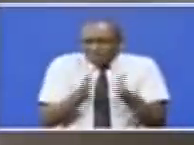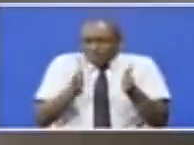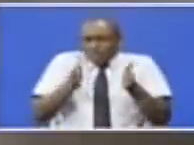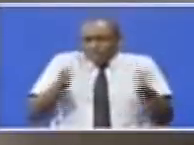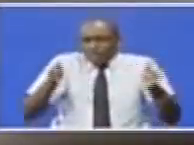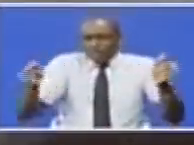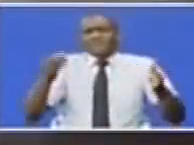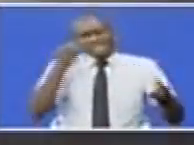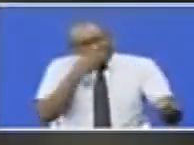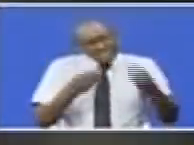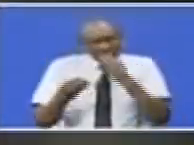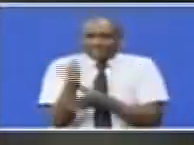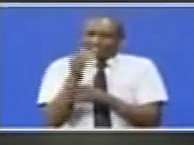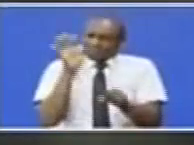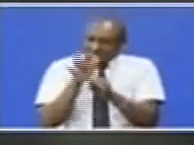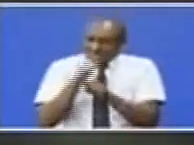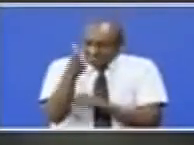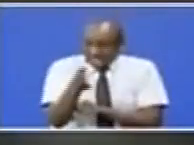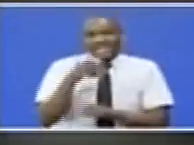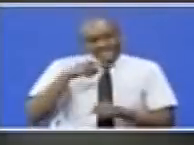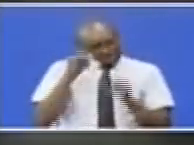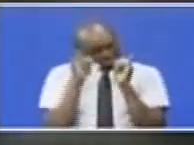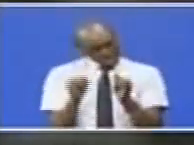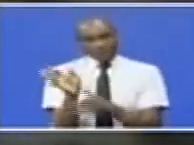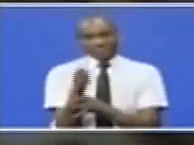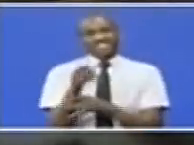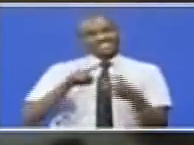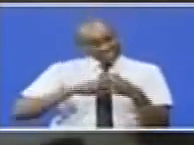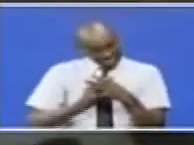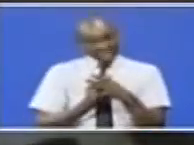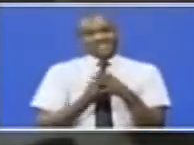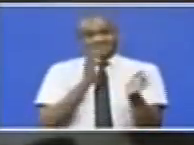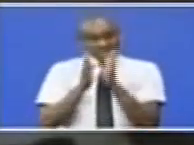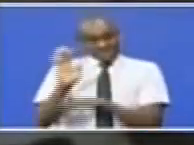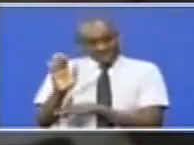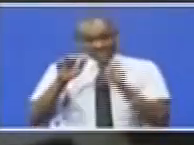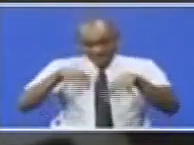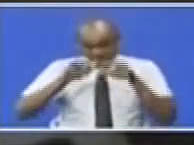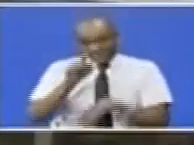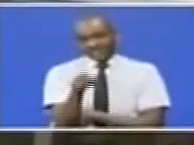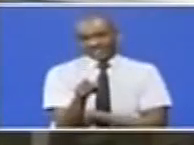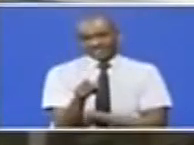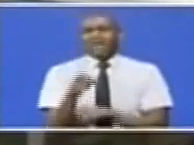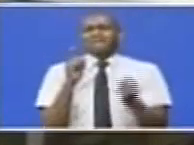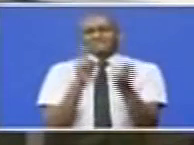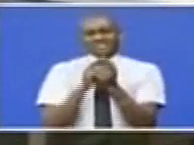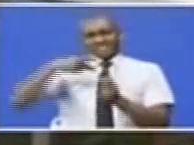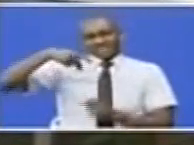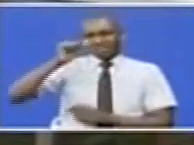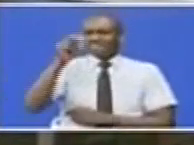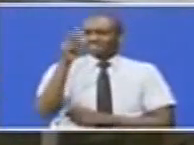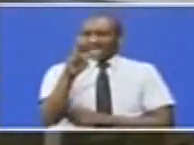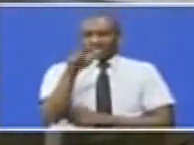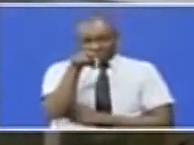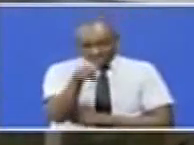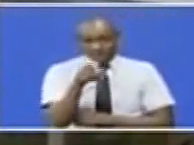rising consumer sophistication has birthed a new kind of fishing, ornamental fish farming. Meet Peter Mwangi, a